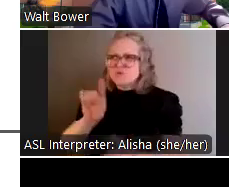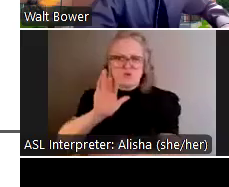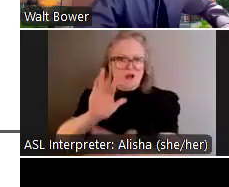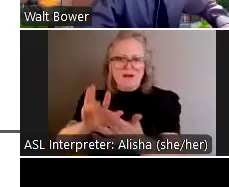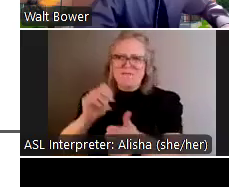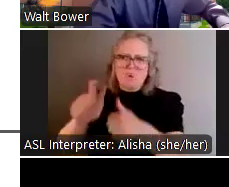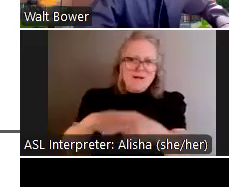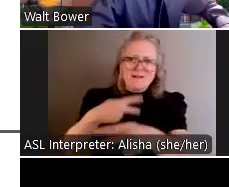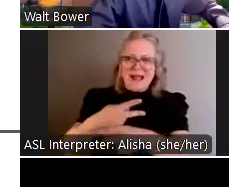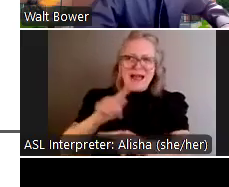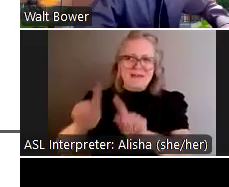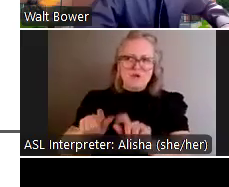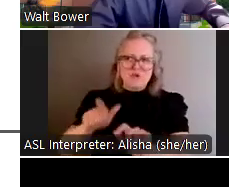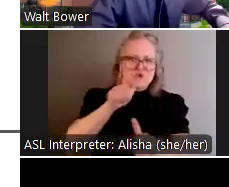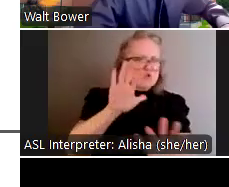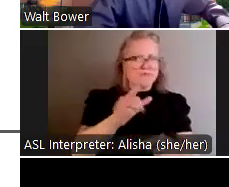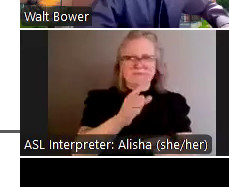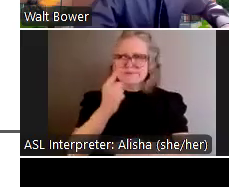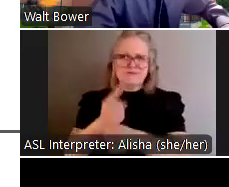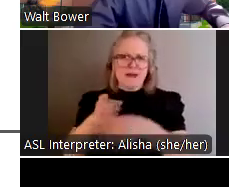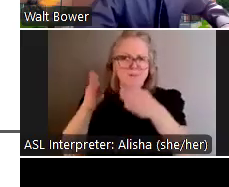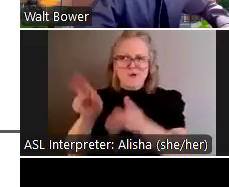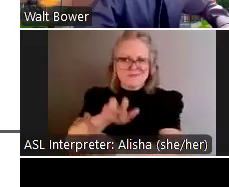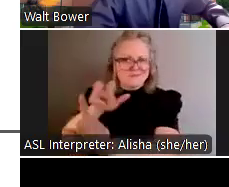questions, how to contact us, all that good information.